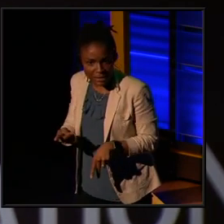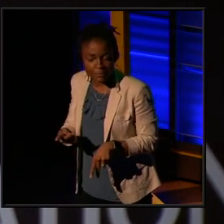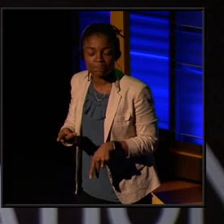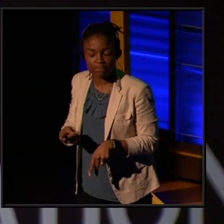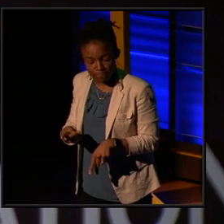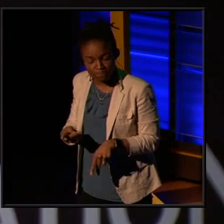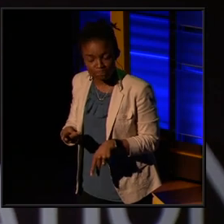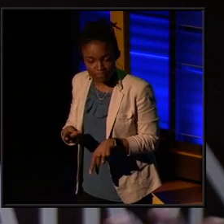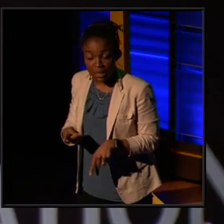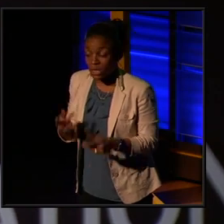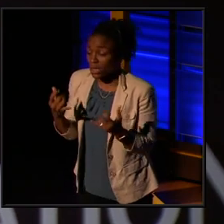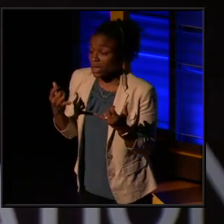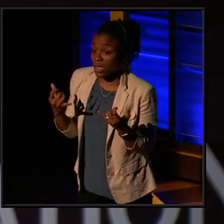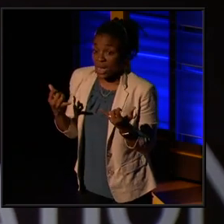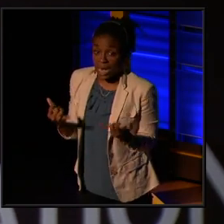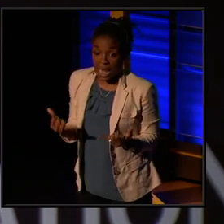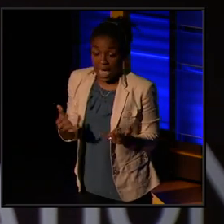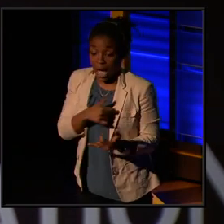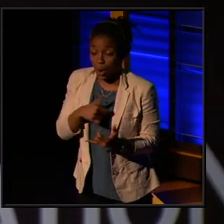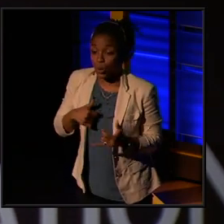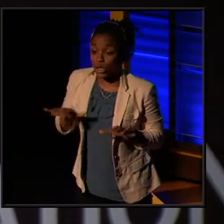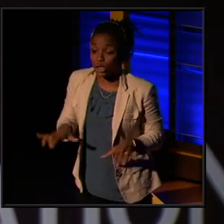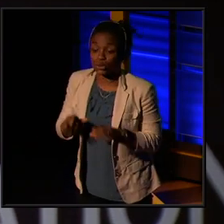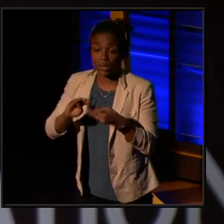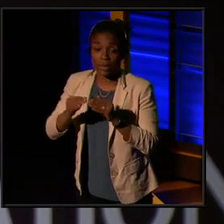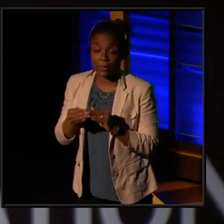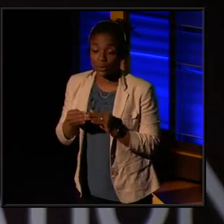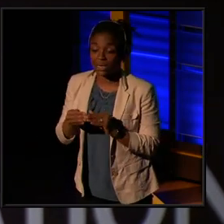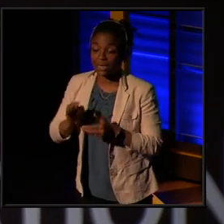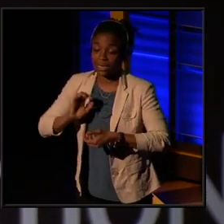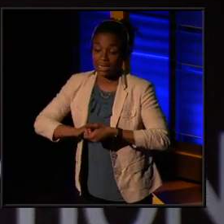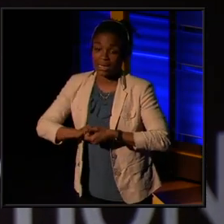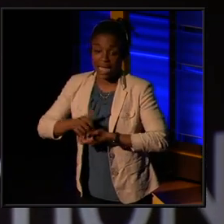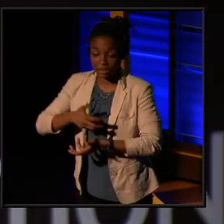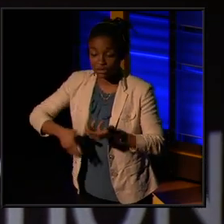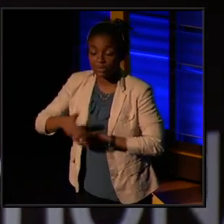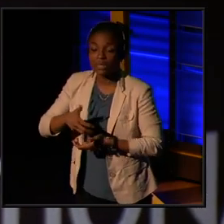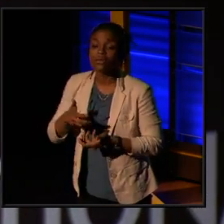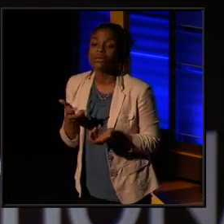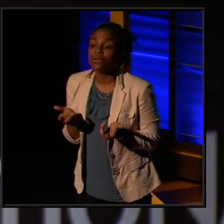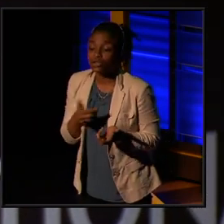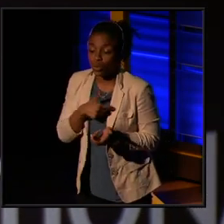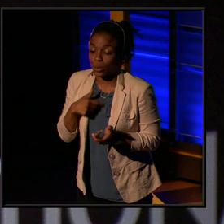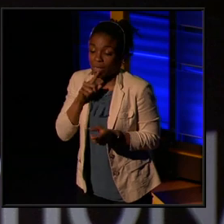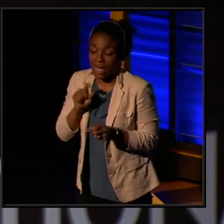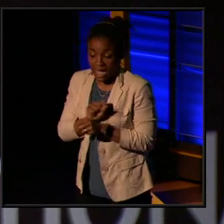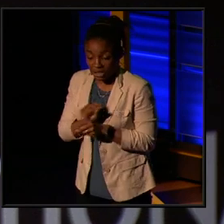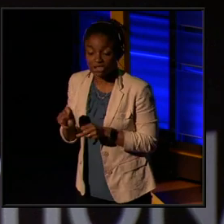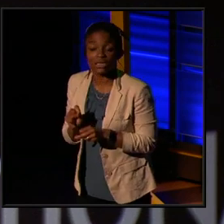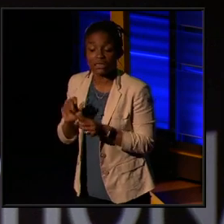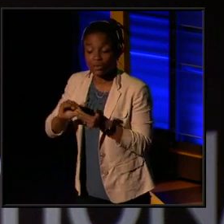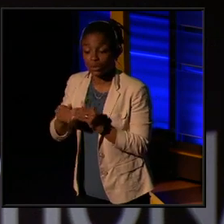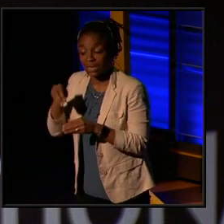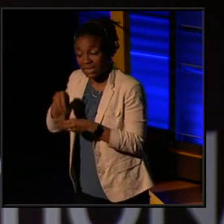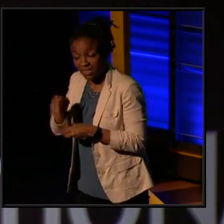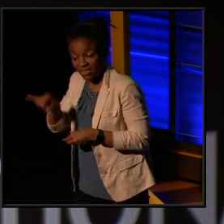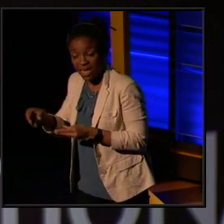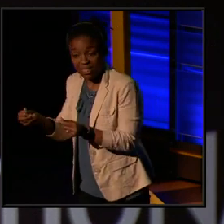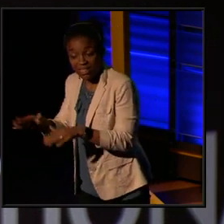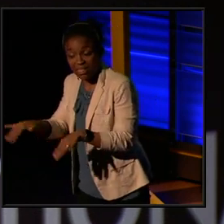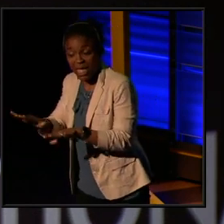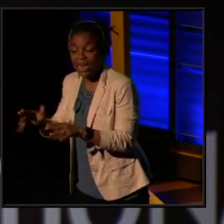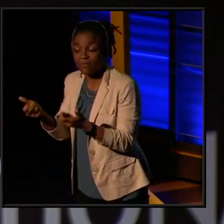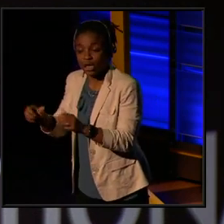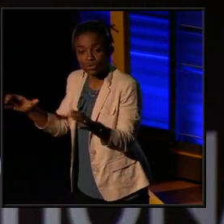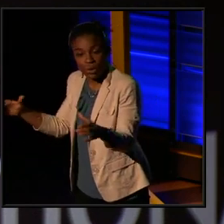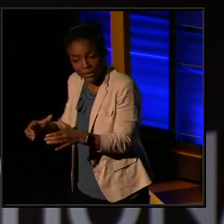community engagement and through some of the films I've done before, we have the actual community in the Lamu archipelago has come together because